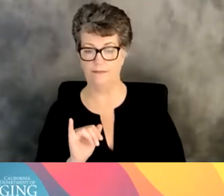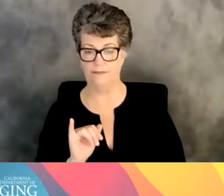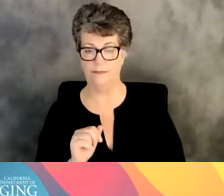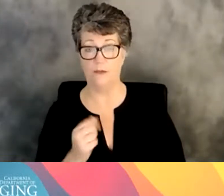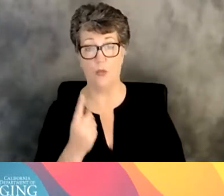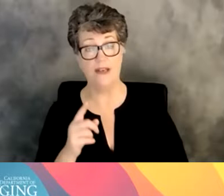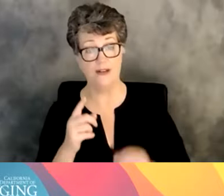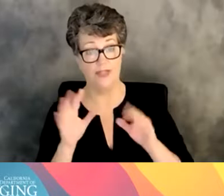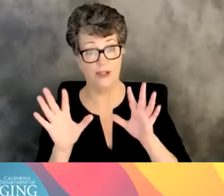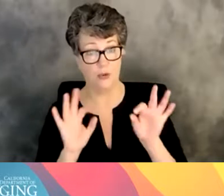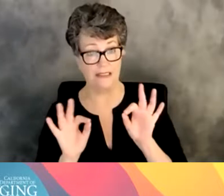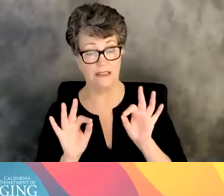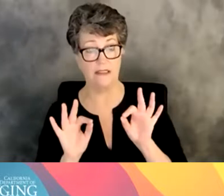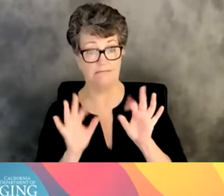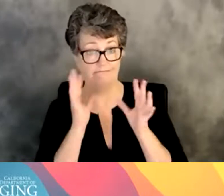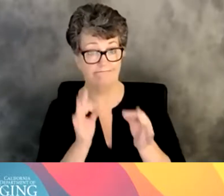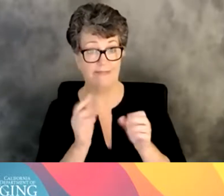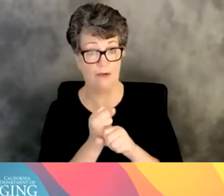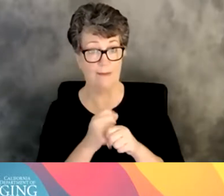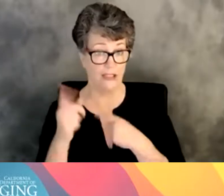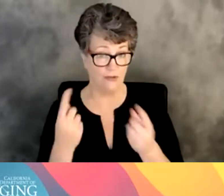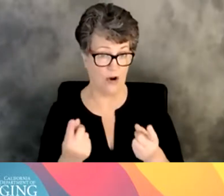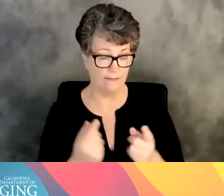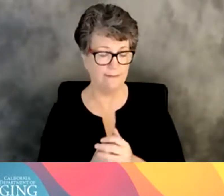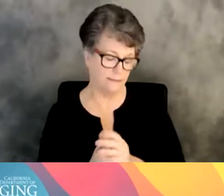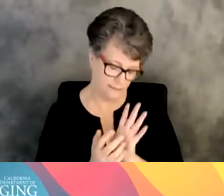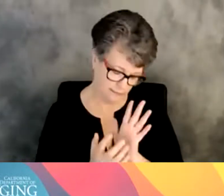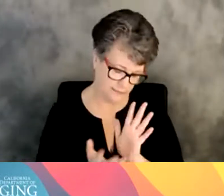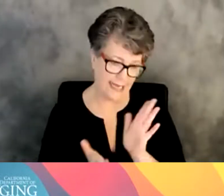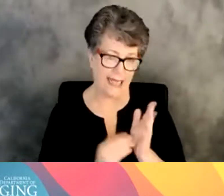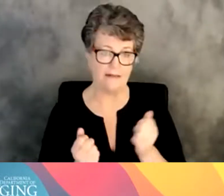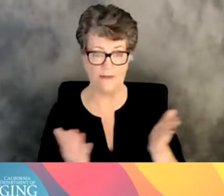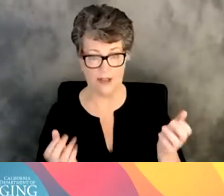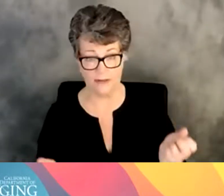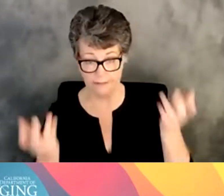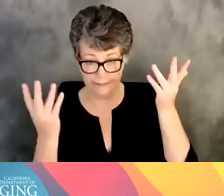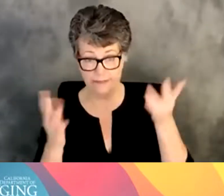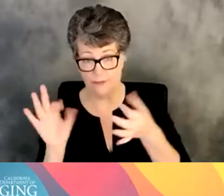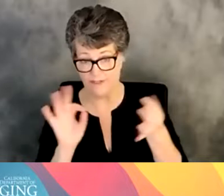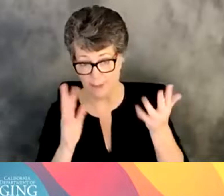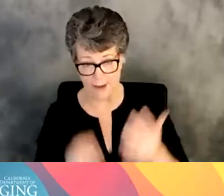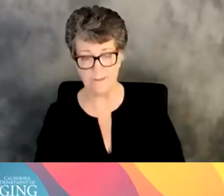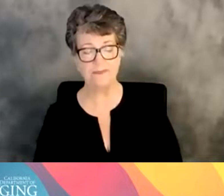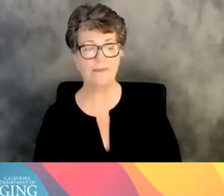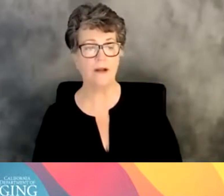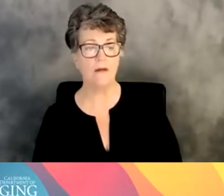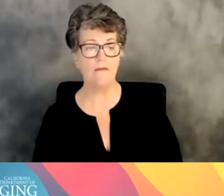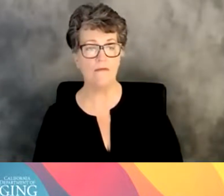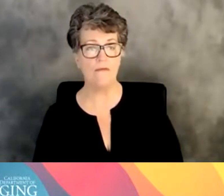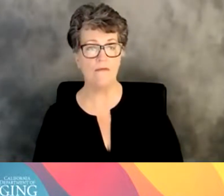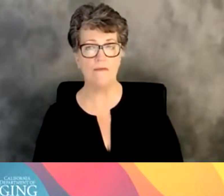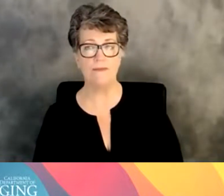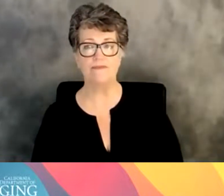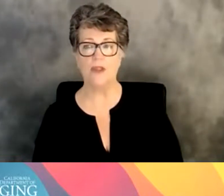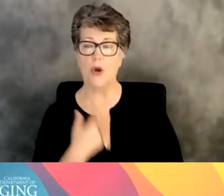choices that we have made so far, and again, everything is up for feedback and discussion, is that